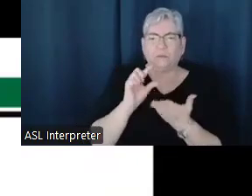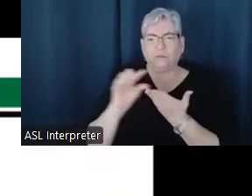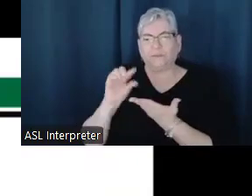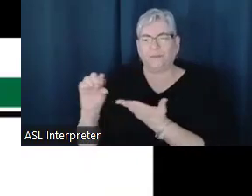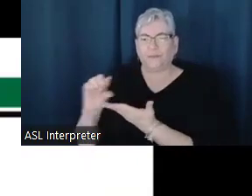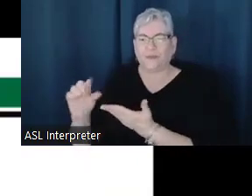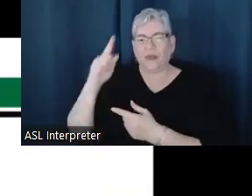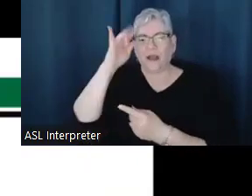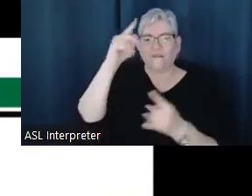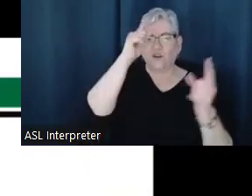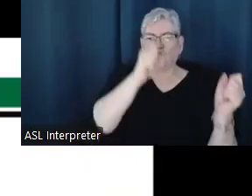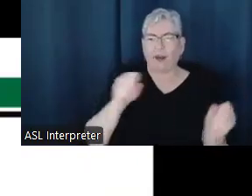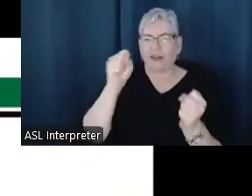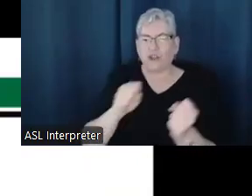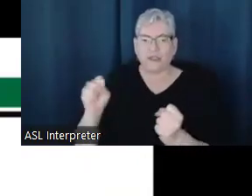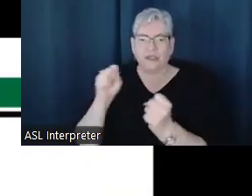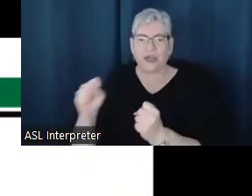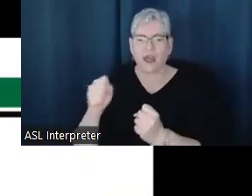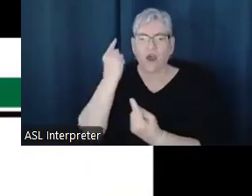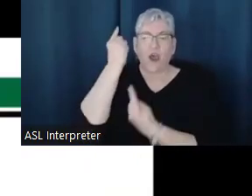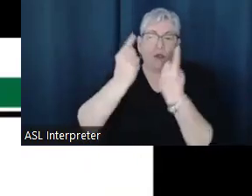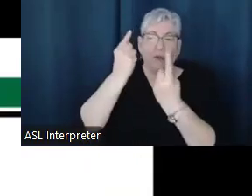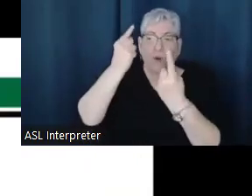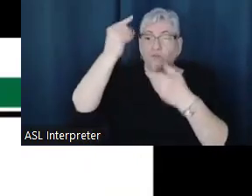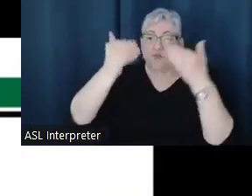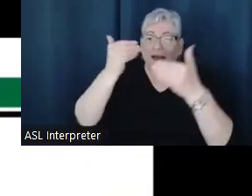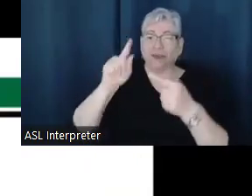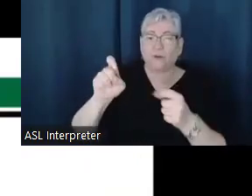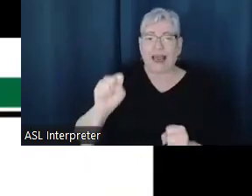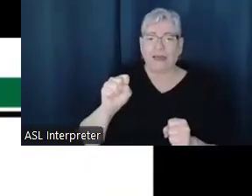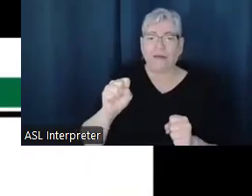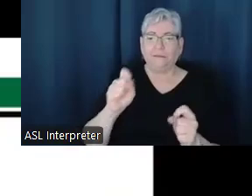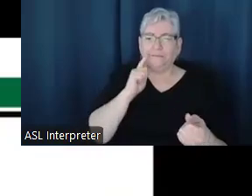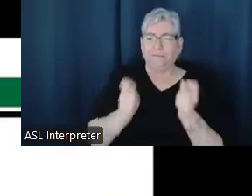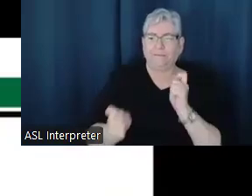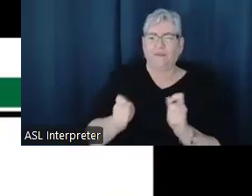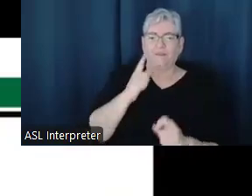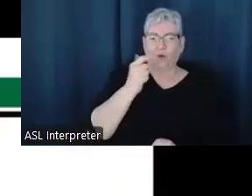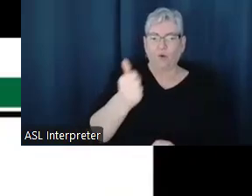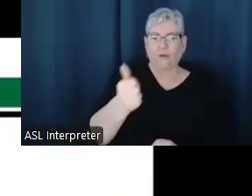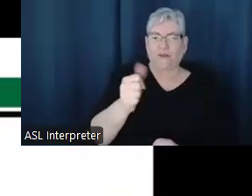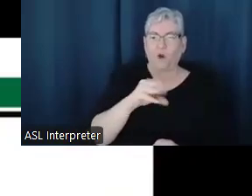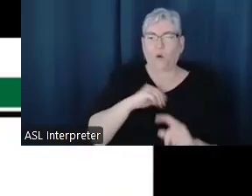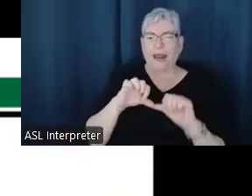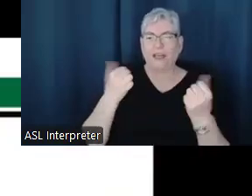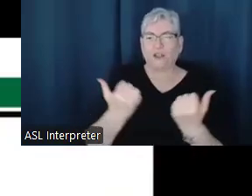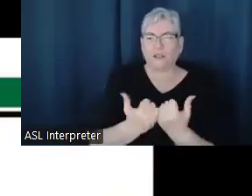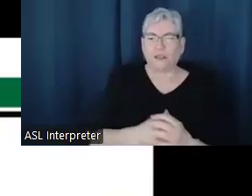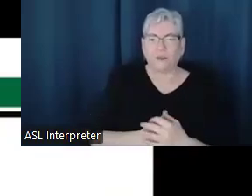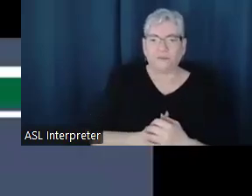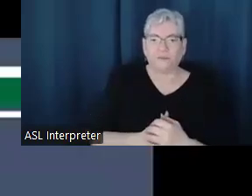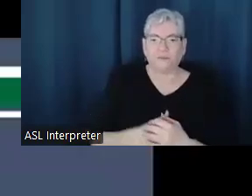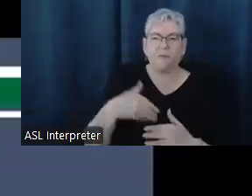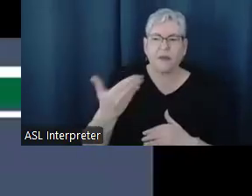and thought processes so that you can really customize this for your own agency. Go ahead.